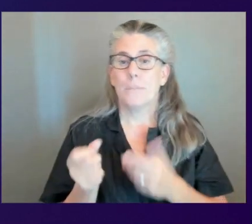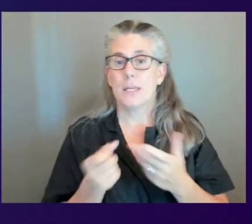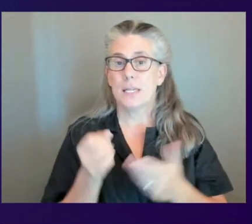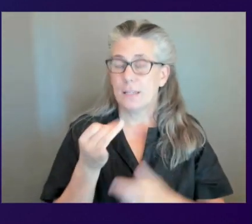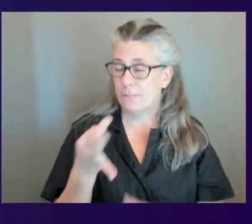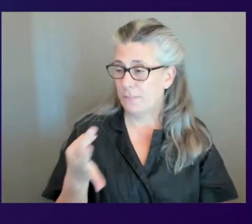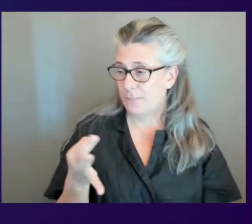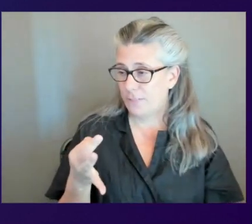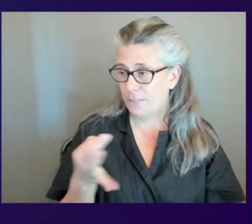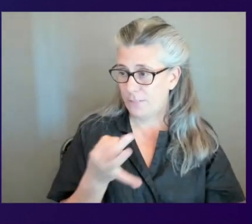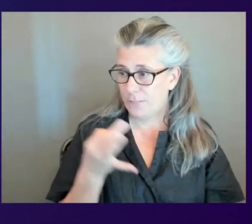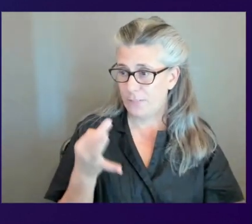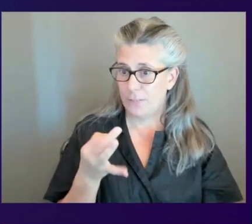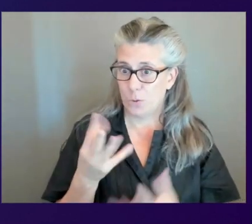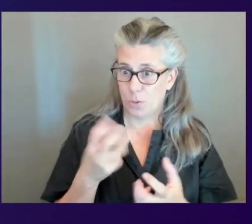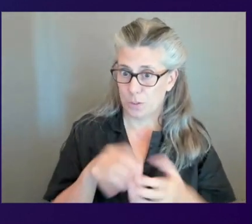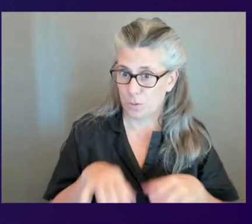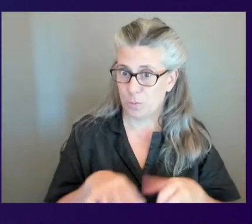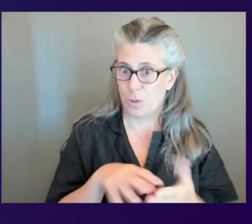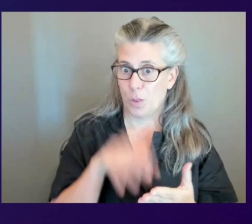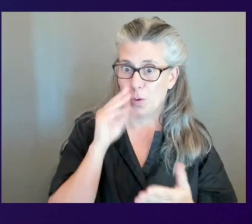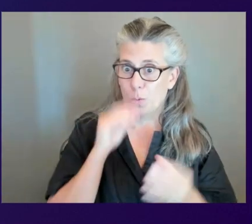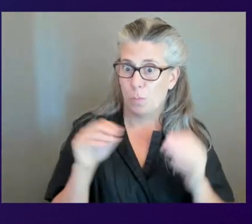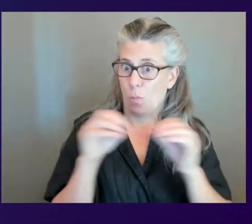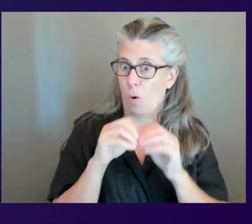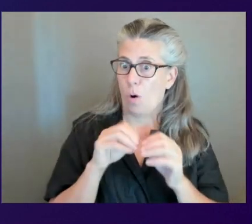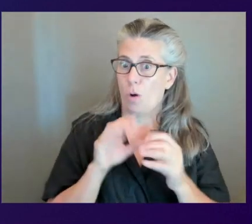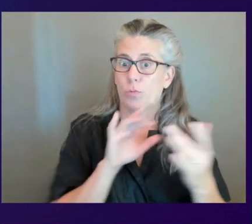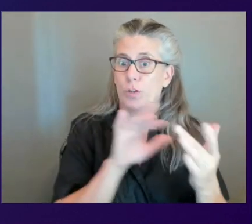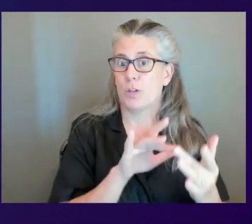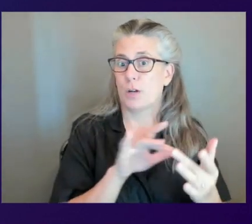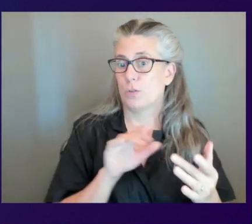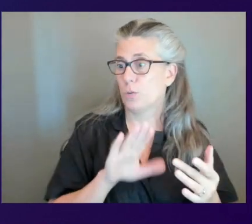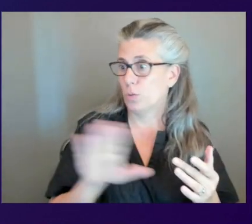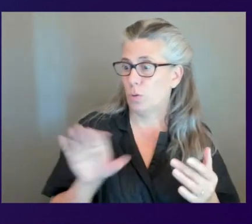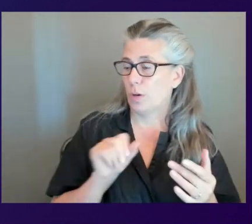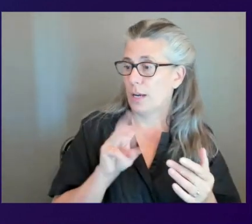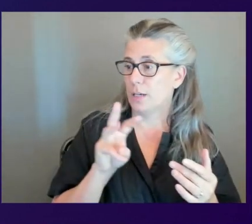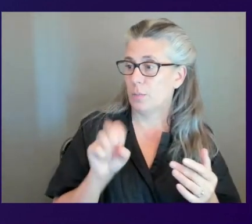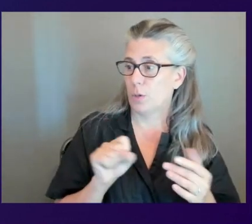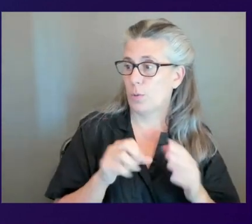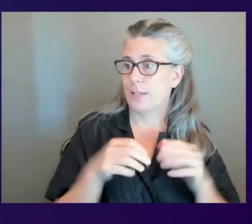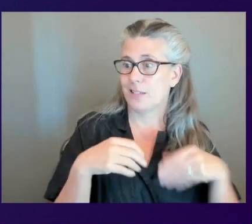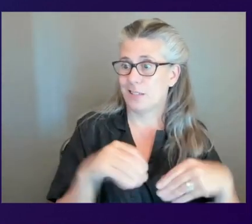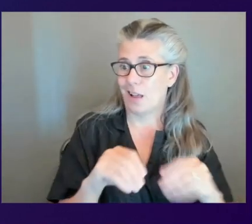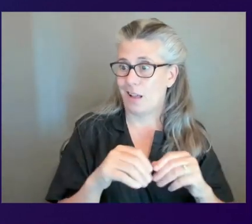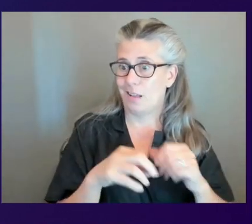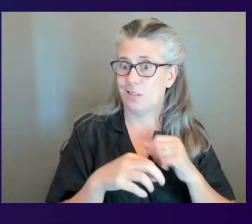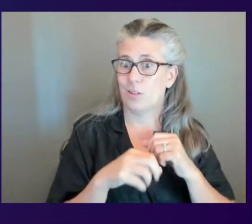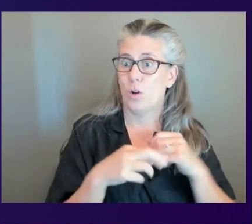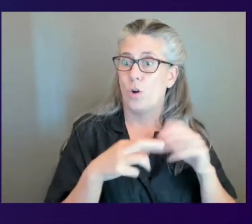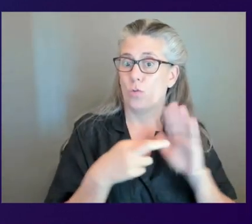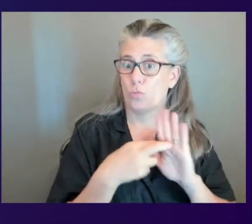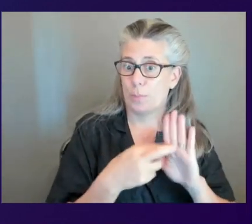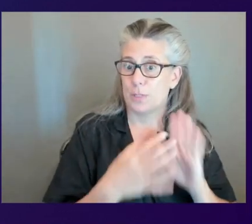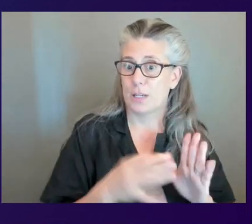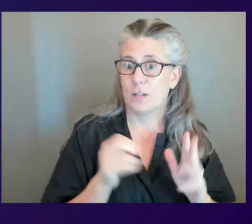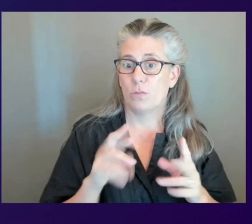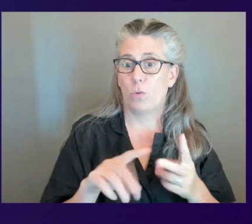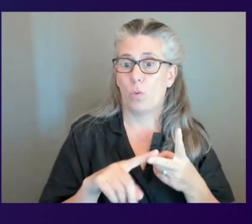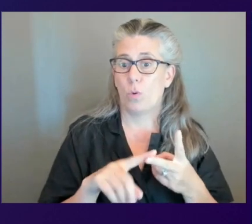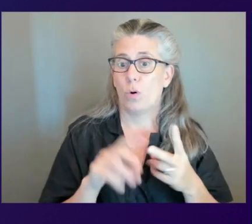if you'd like to learn more, you could reach out to your AWS sales representative, or you can always reach out to us directly at workspacesweb@amazon.com. You can check out our site